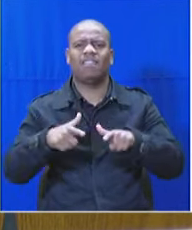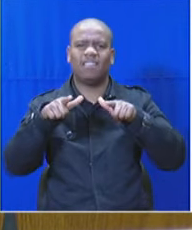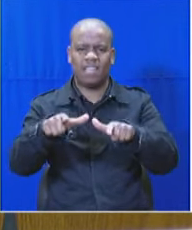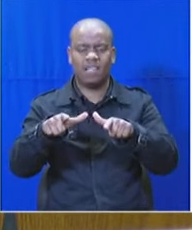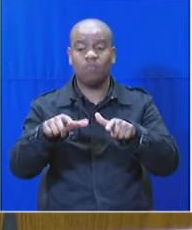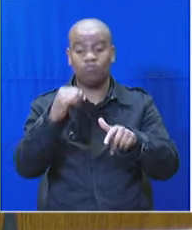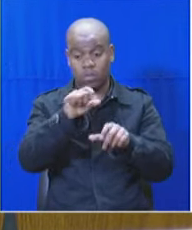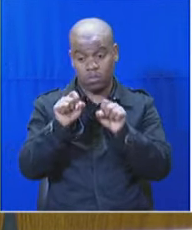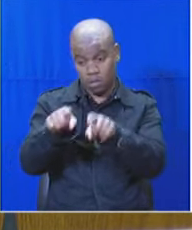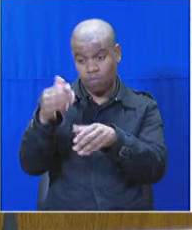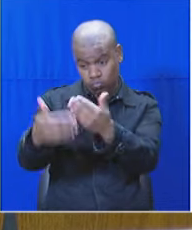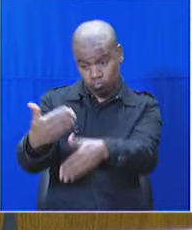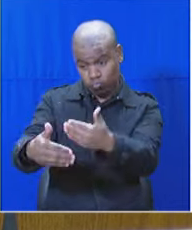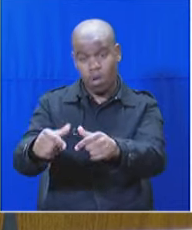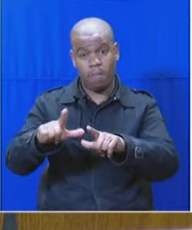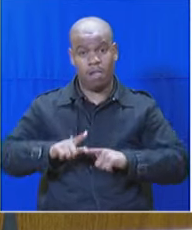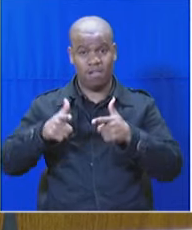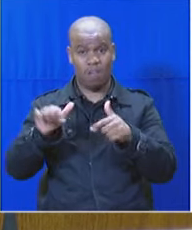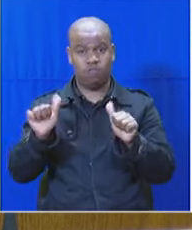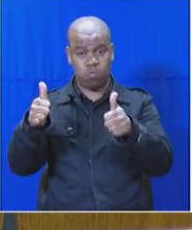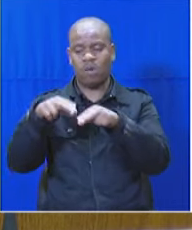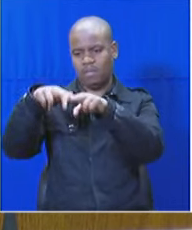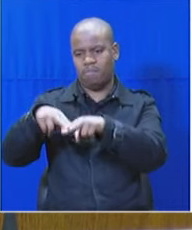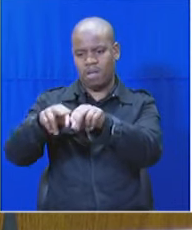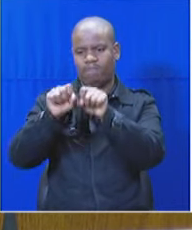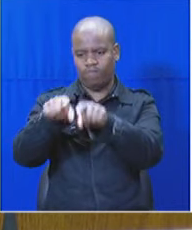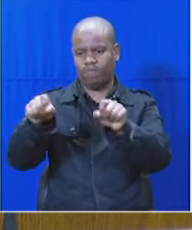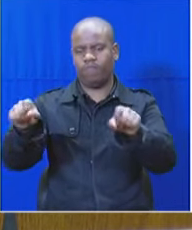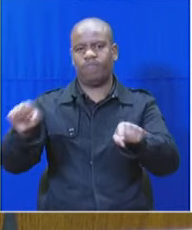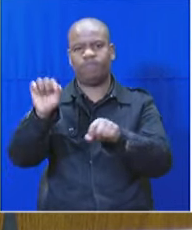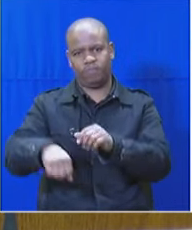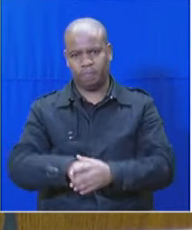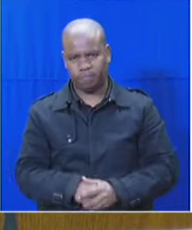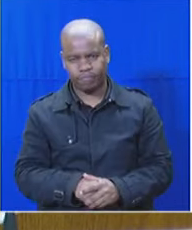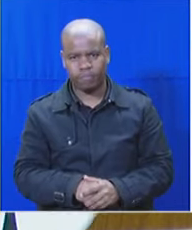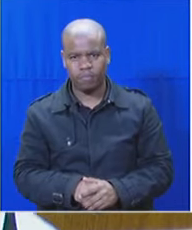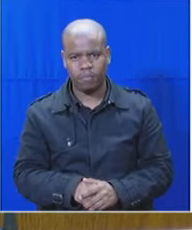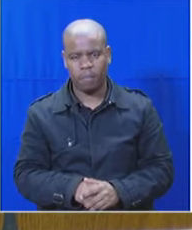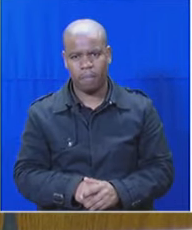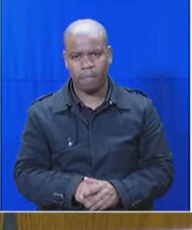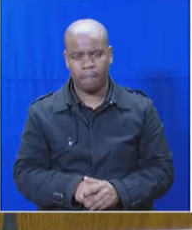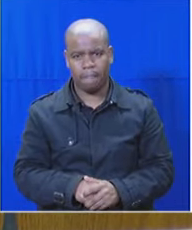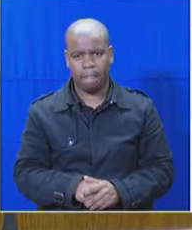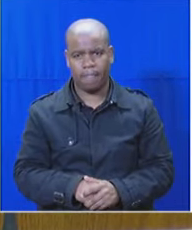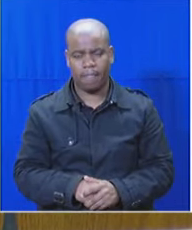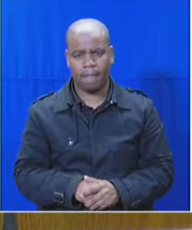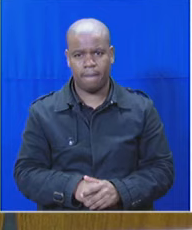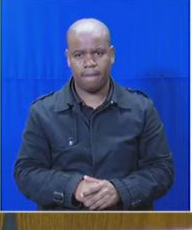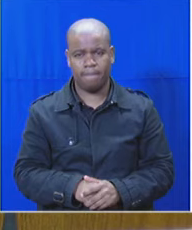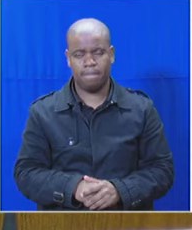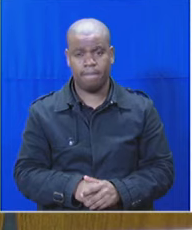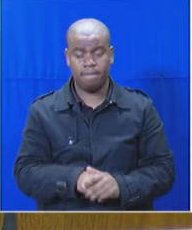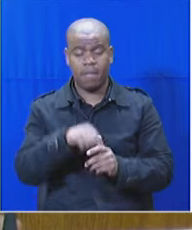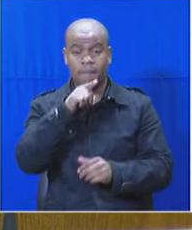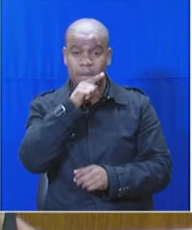livelihood that is dependent on their own productive capacity. But you've got several